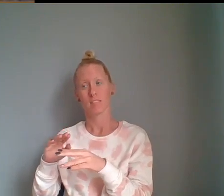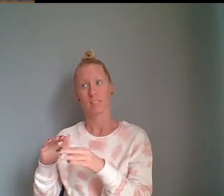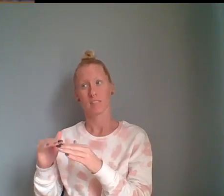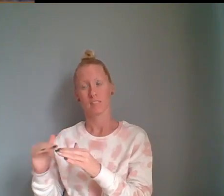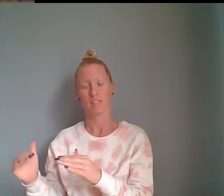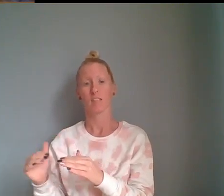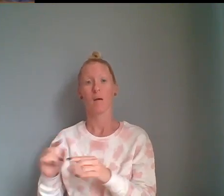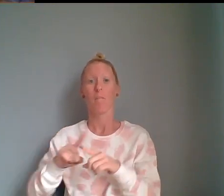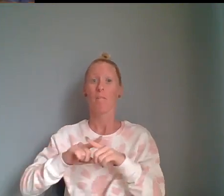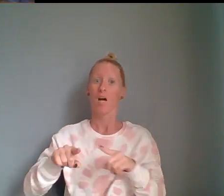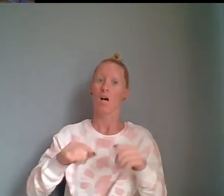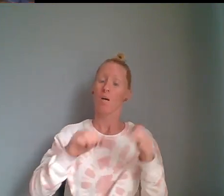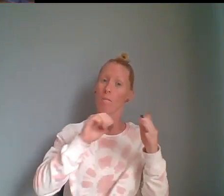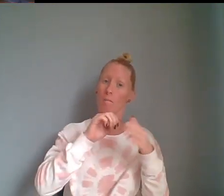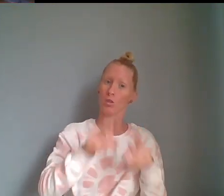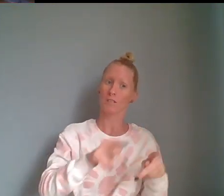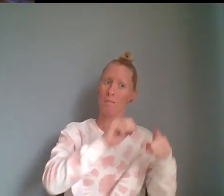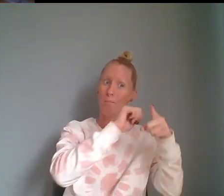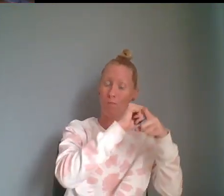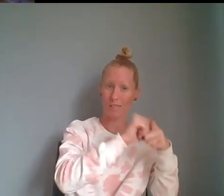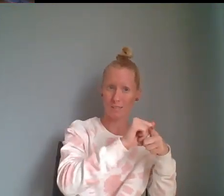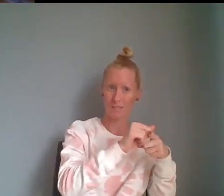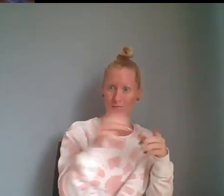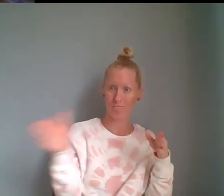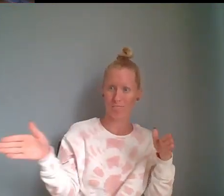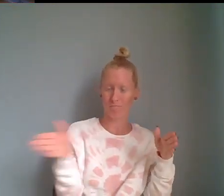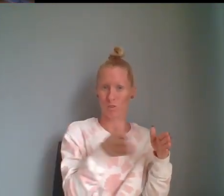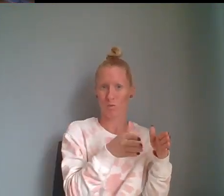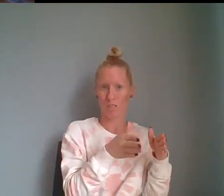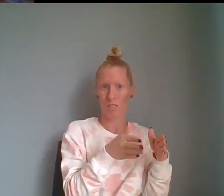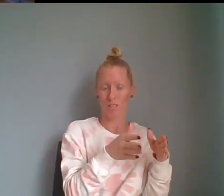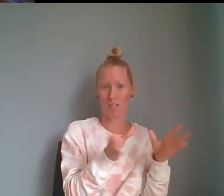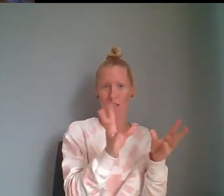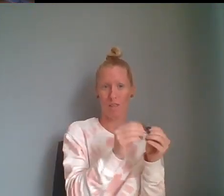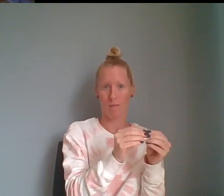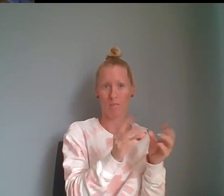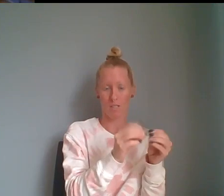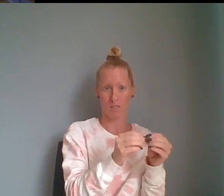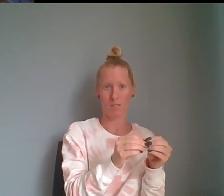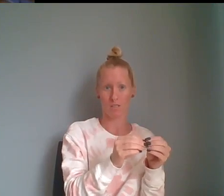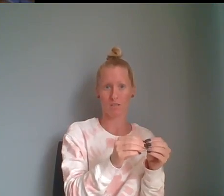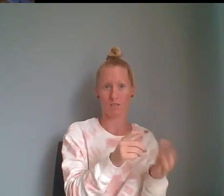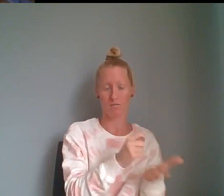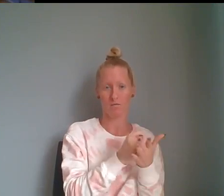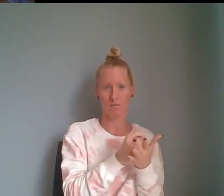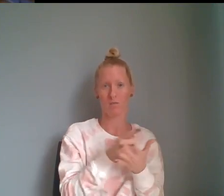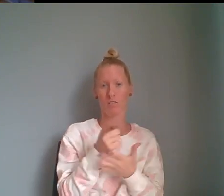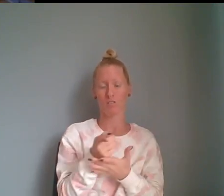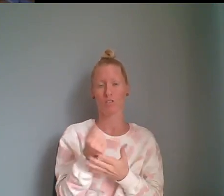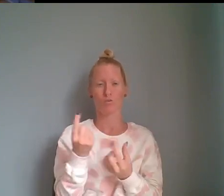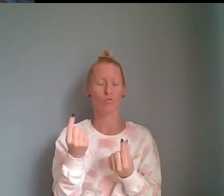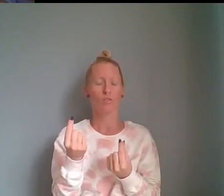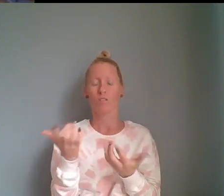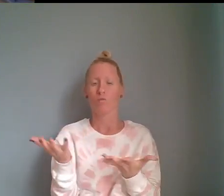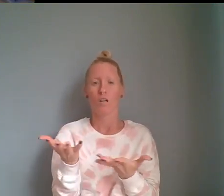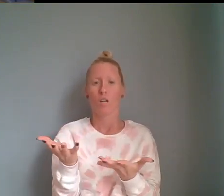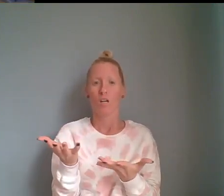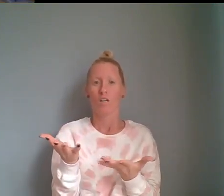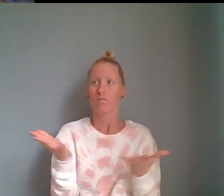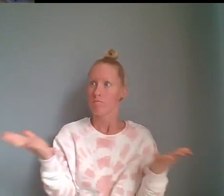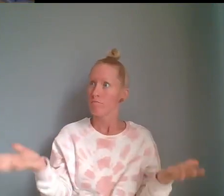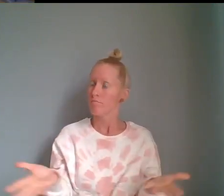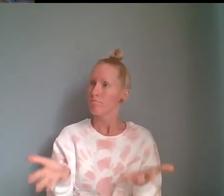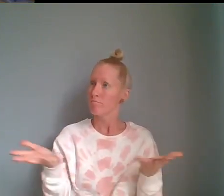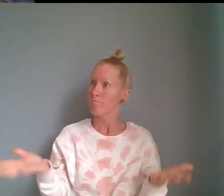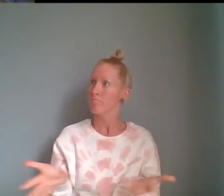person practices in the time between therapy sessions. And so what she's doing is helping him come up with a series of